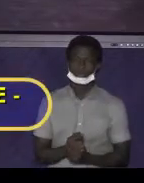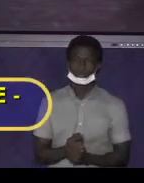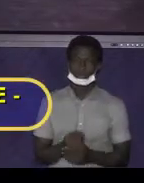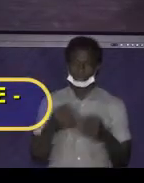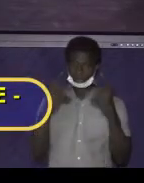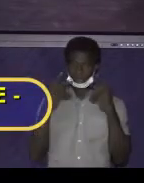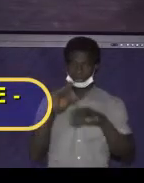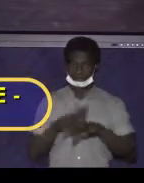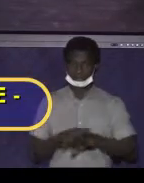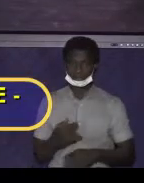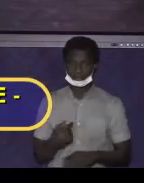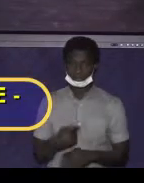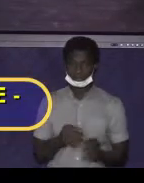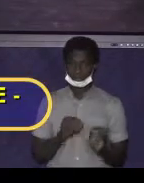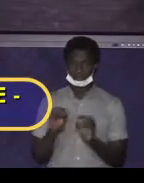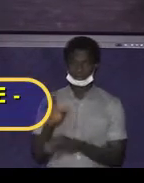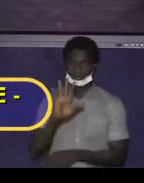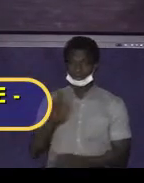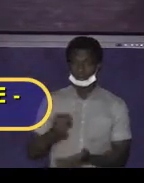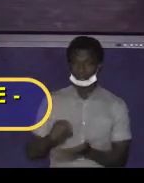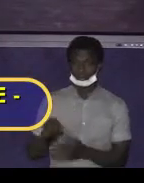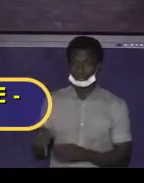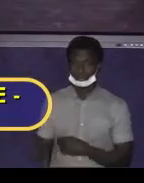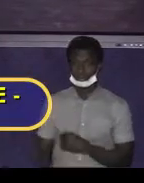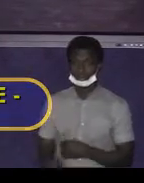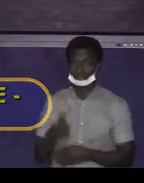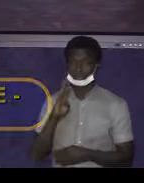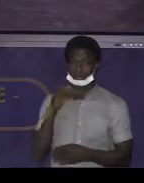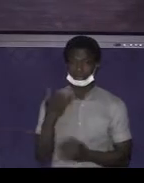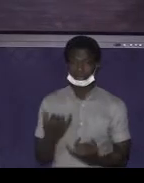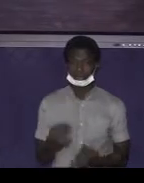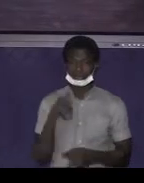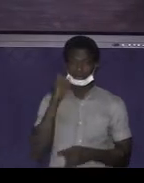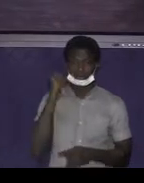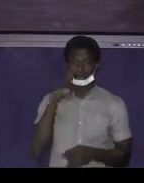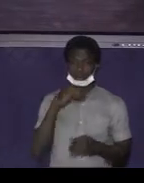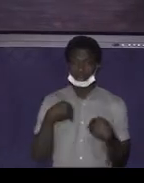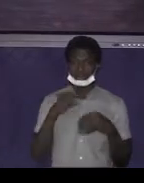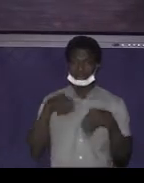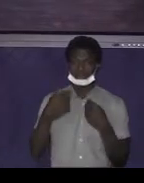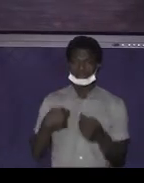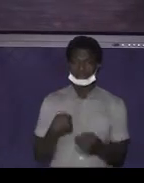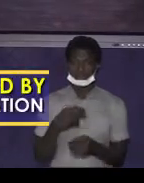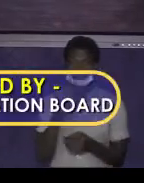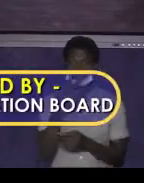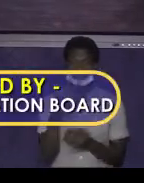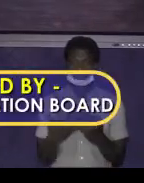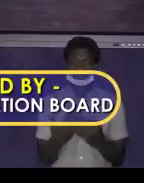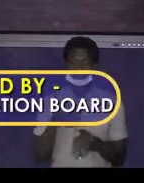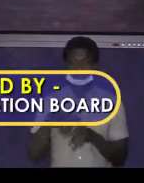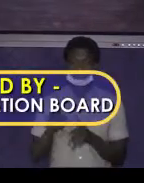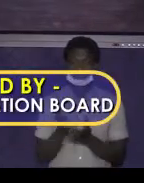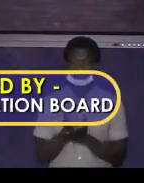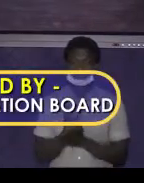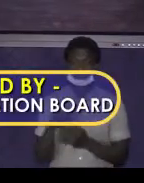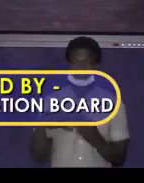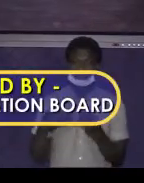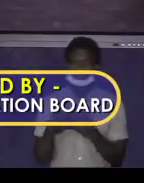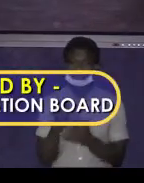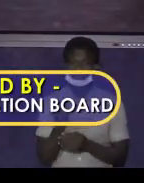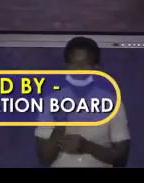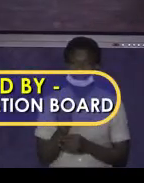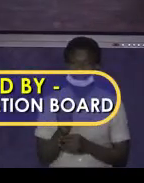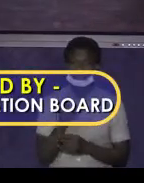Eyes on me. Put your pens down. By now you should have given me 3 simple but correct